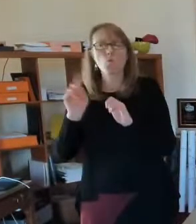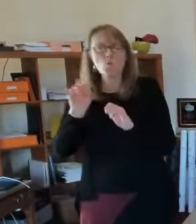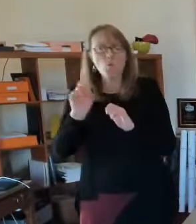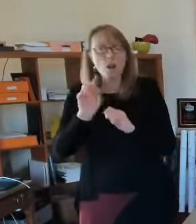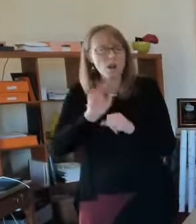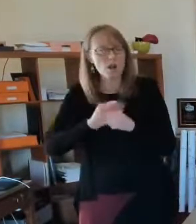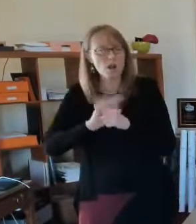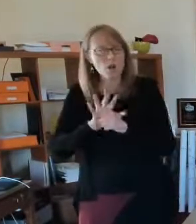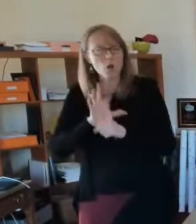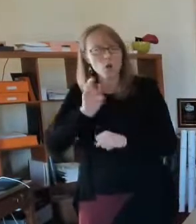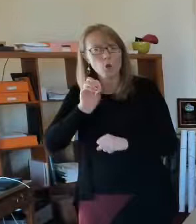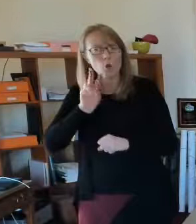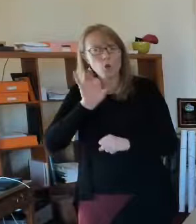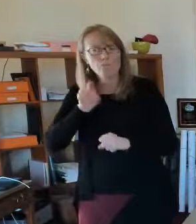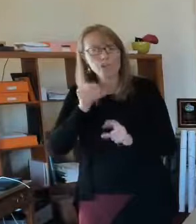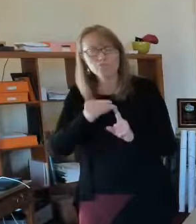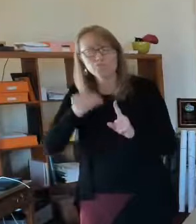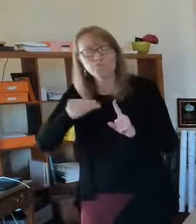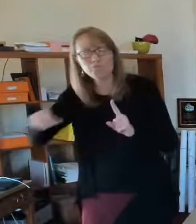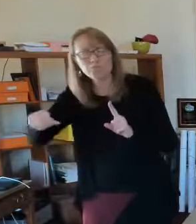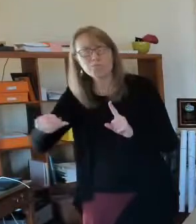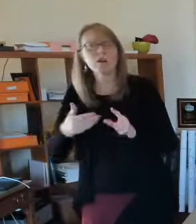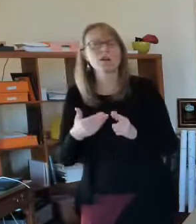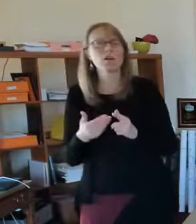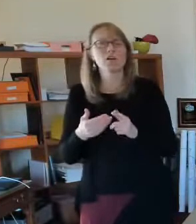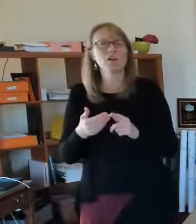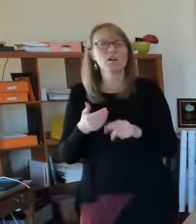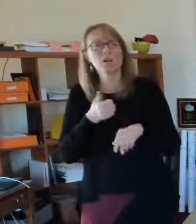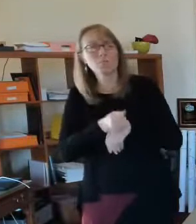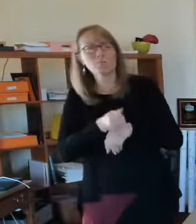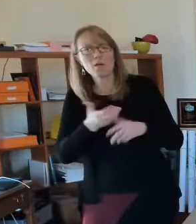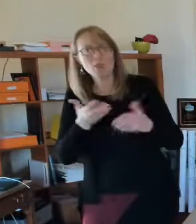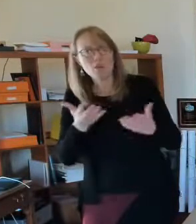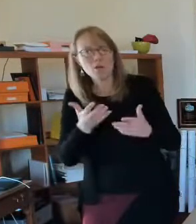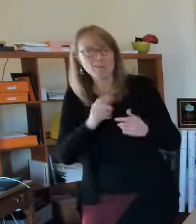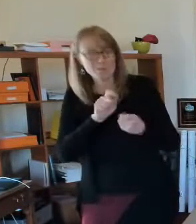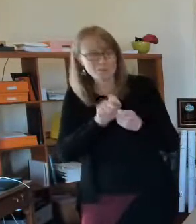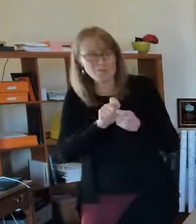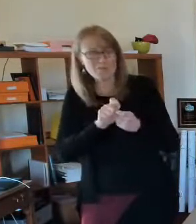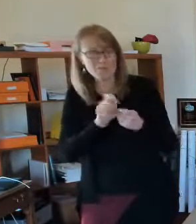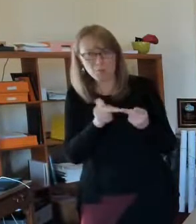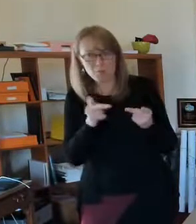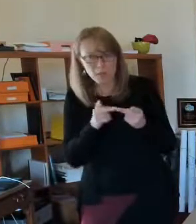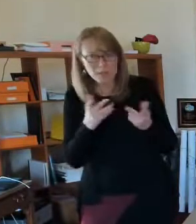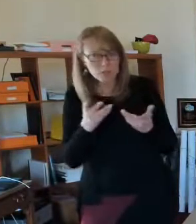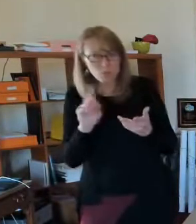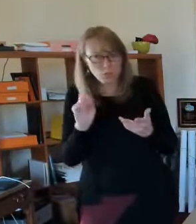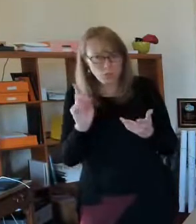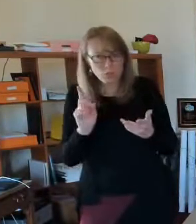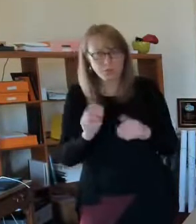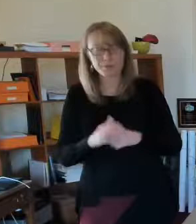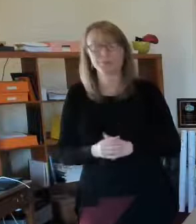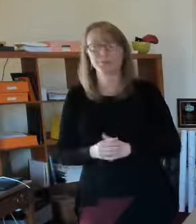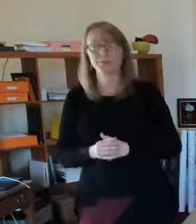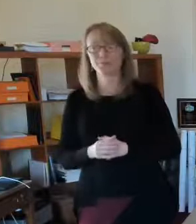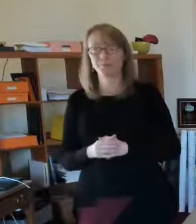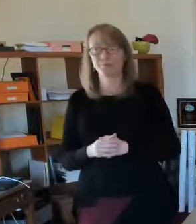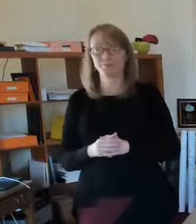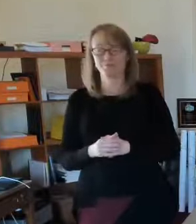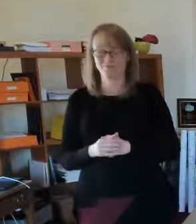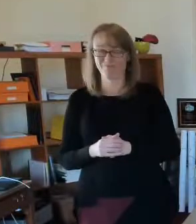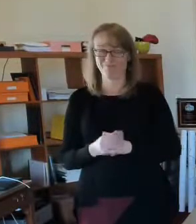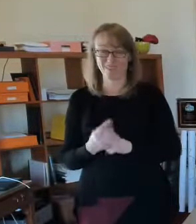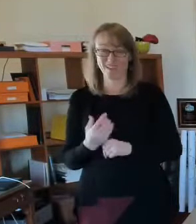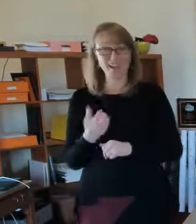gatherings, restaurants, churches, schools, youth sports that is the source of our community spread? There is not one answer to